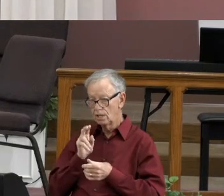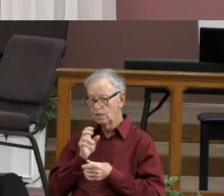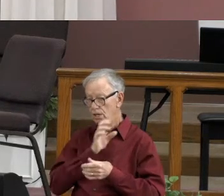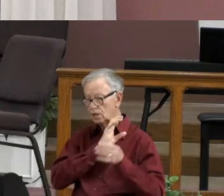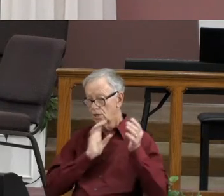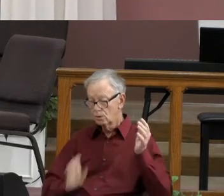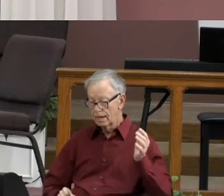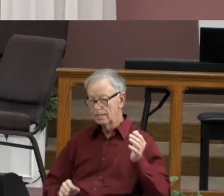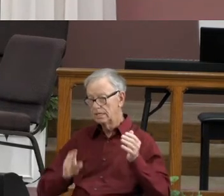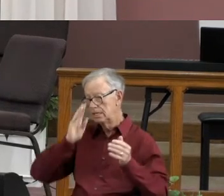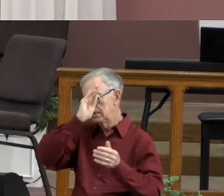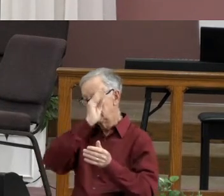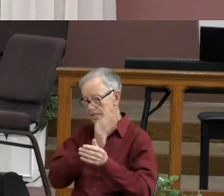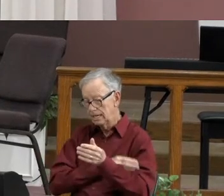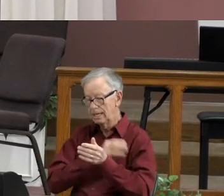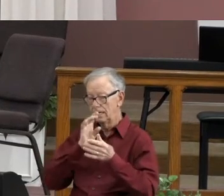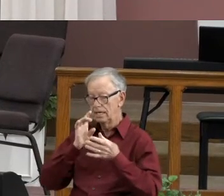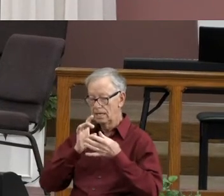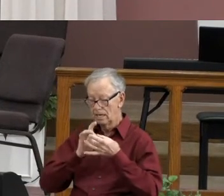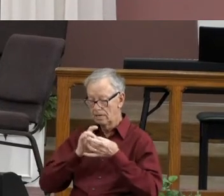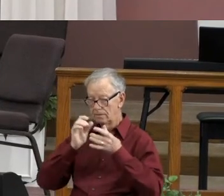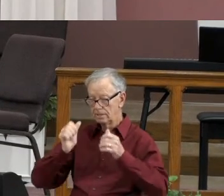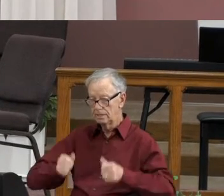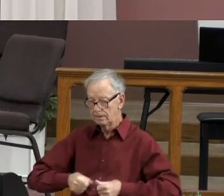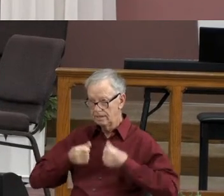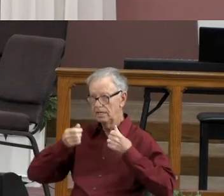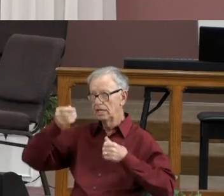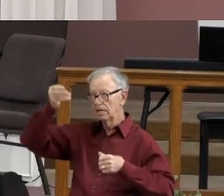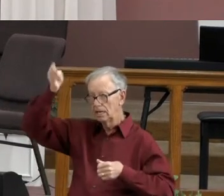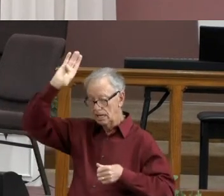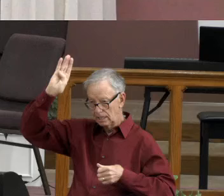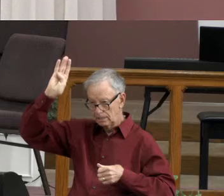Christ, the Son of the living God."